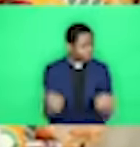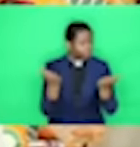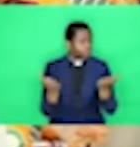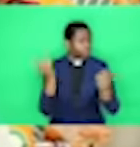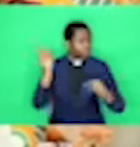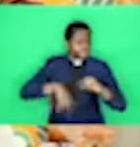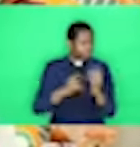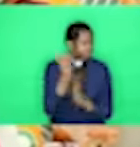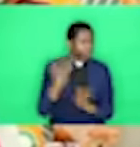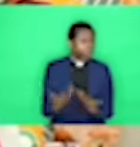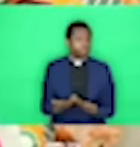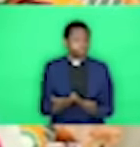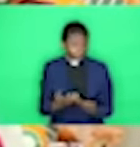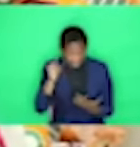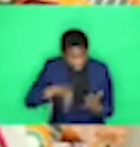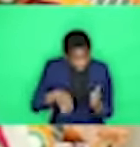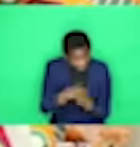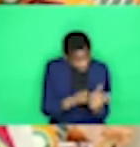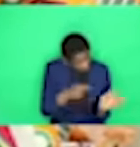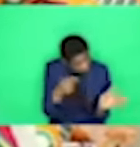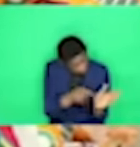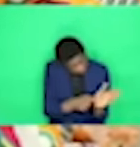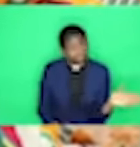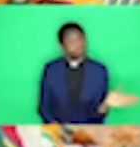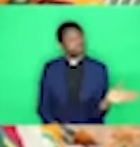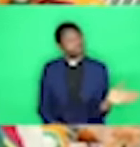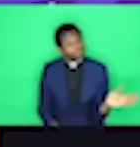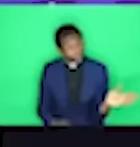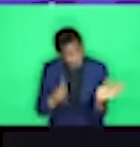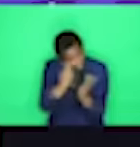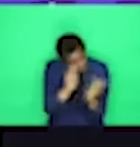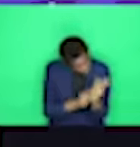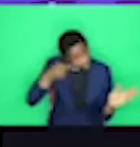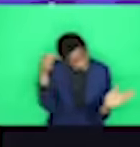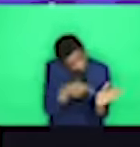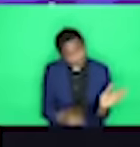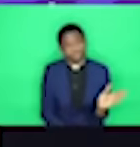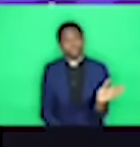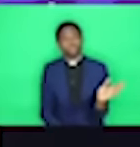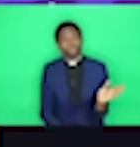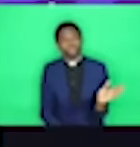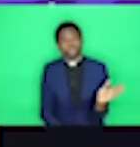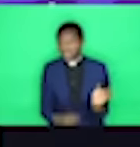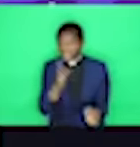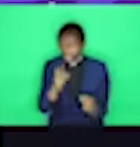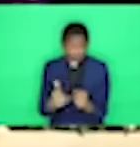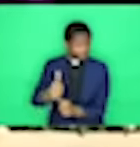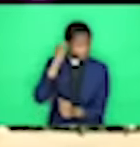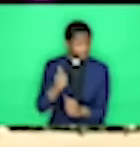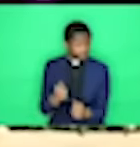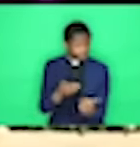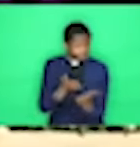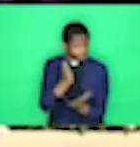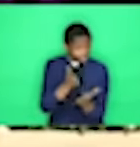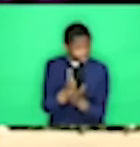And this is scripture. This is law. If we don't lift righteousness